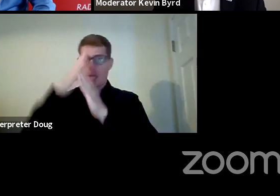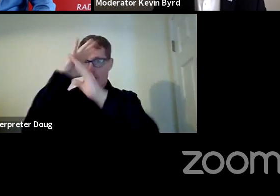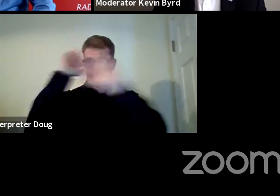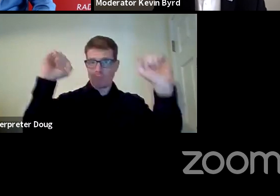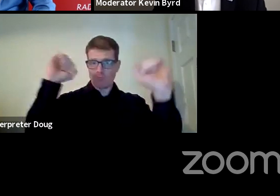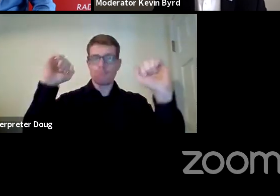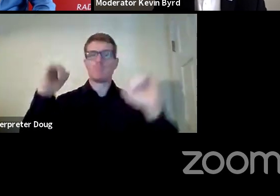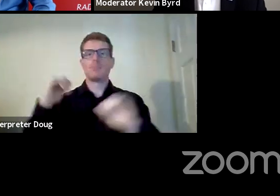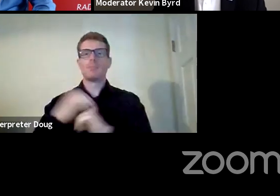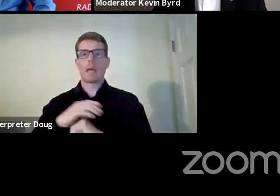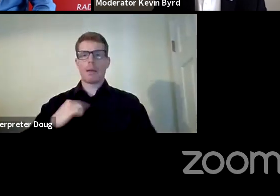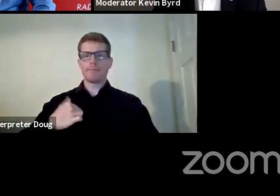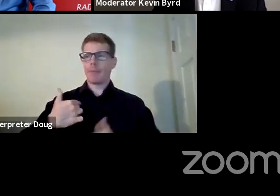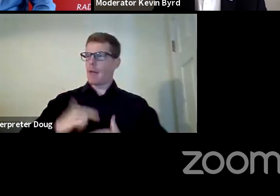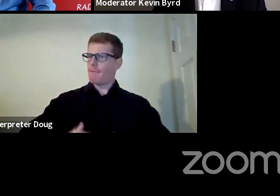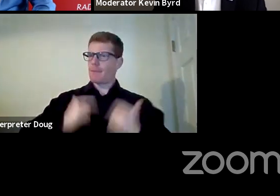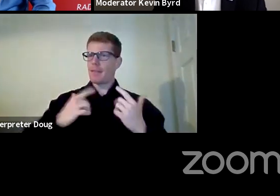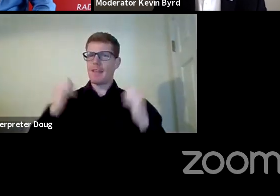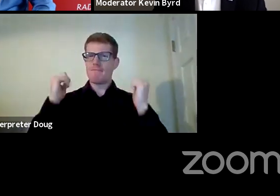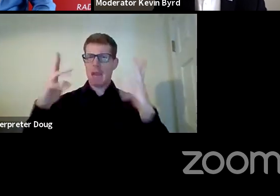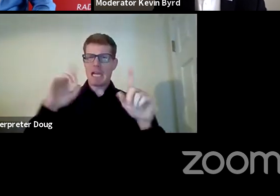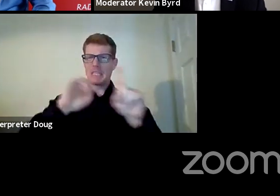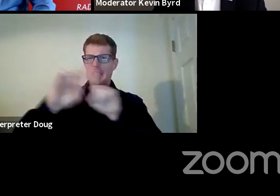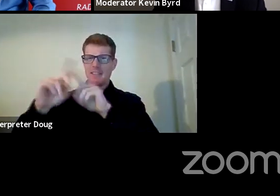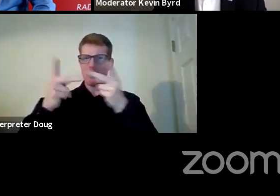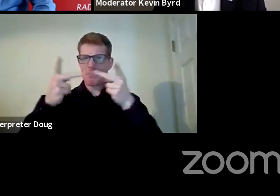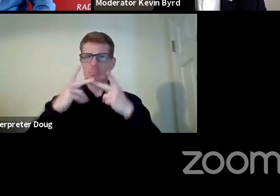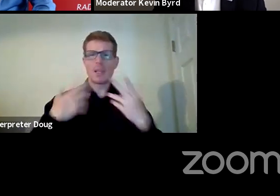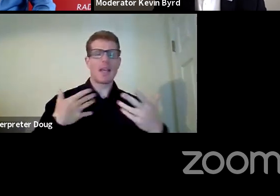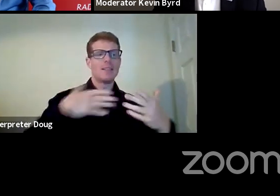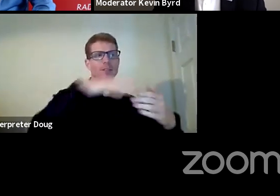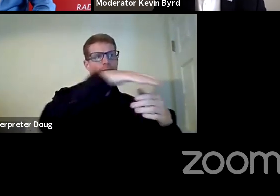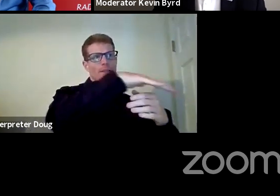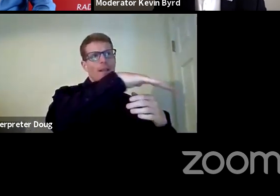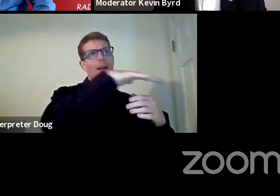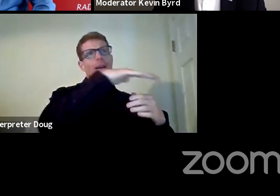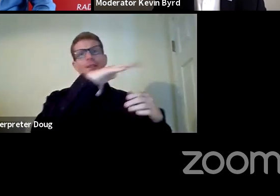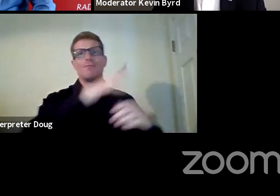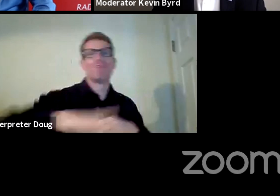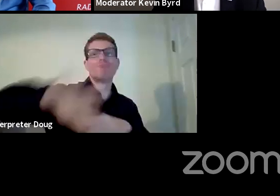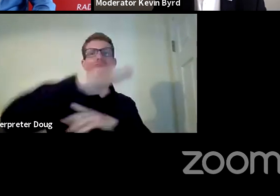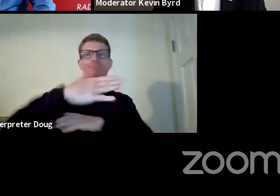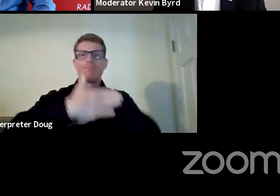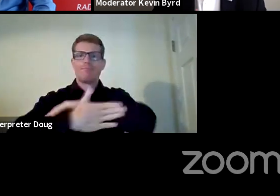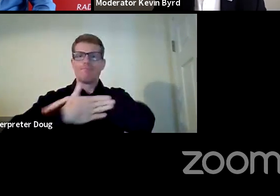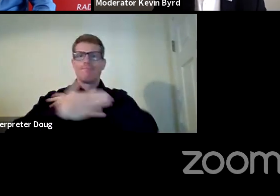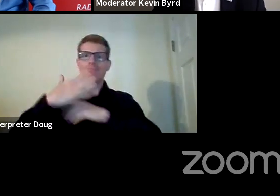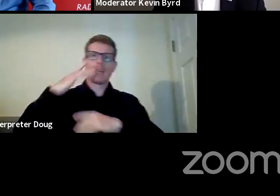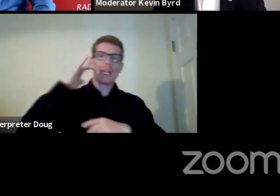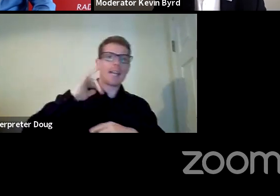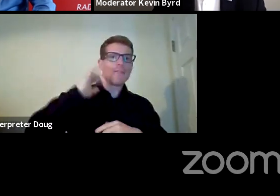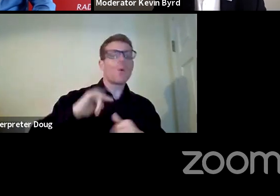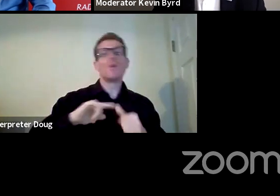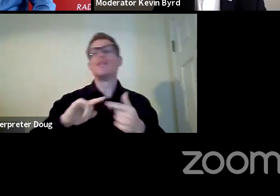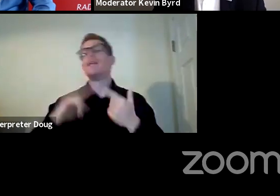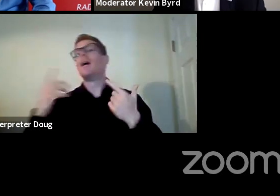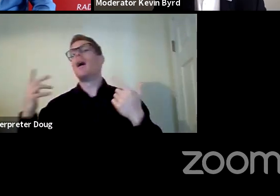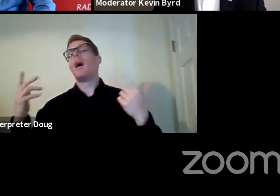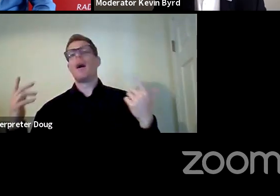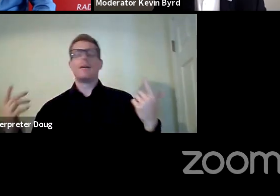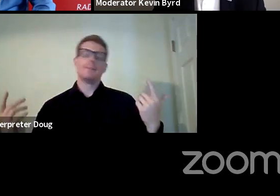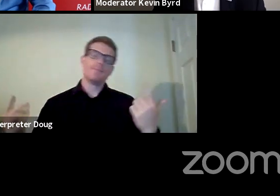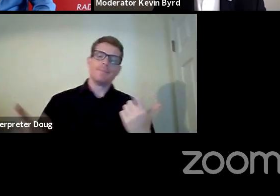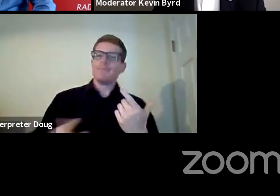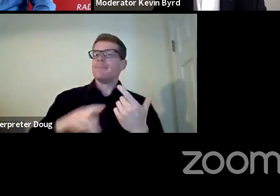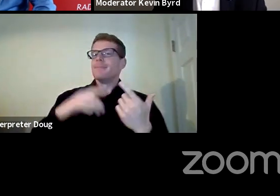New Jersey, the Midwest, even a little bit in Europe, and nothing beats the NRV in terms of quality of life. So we're really happy to be